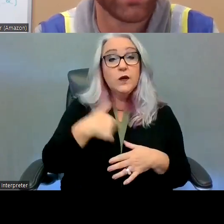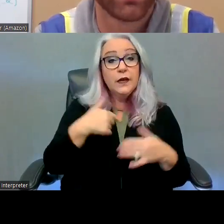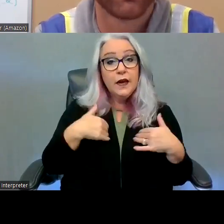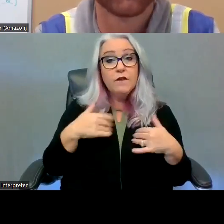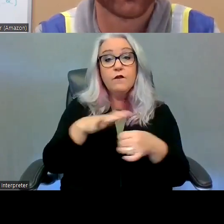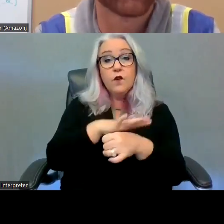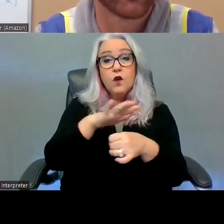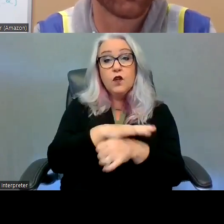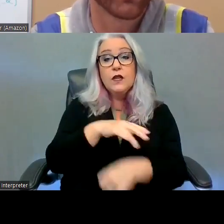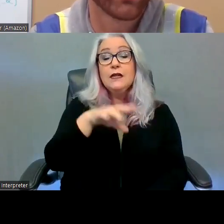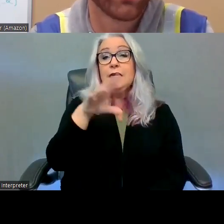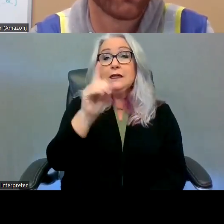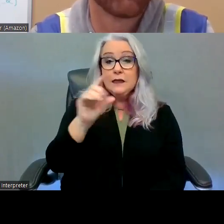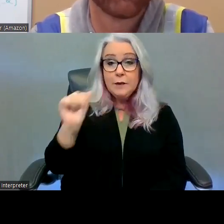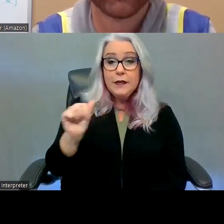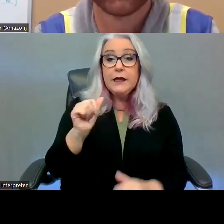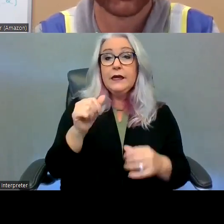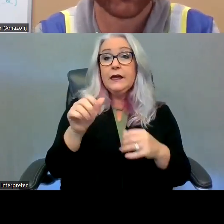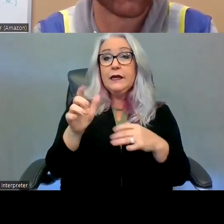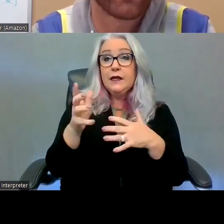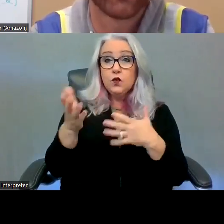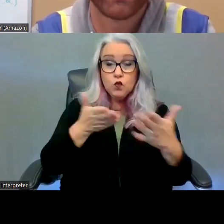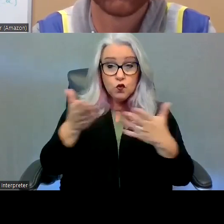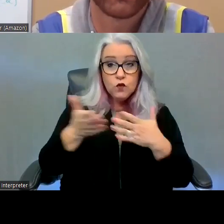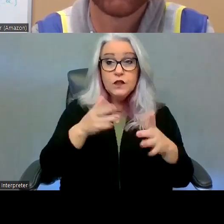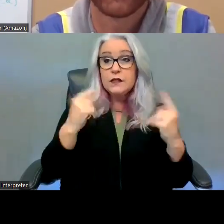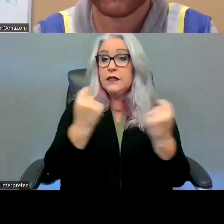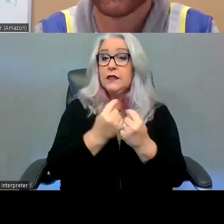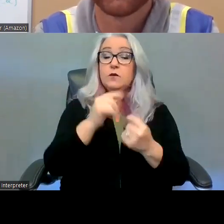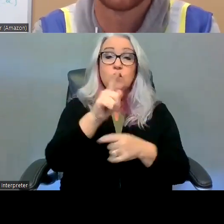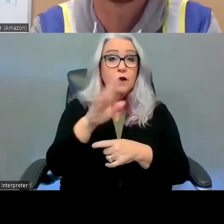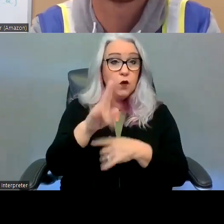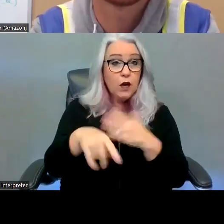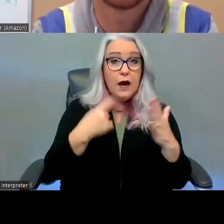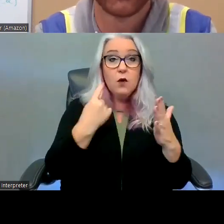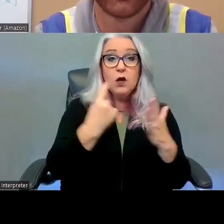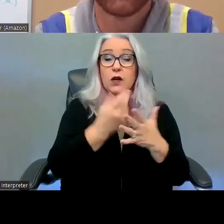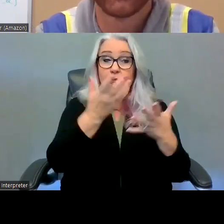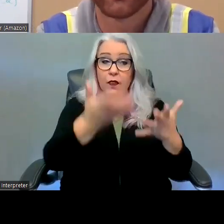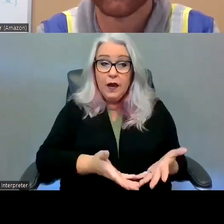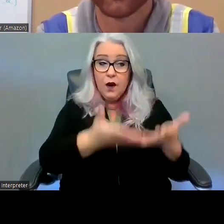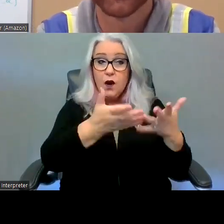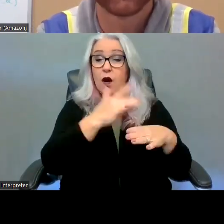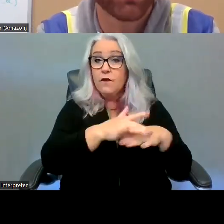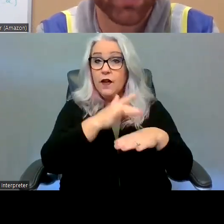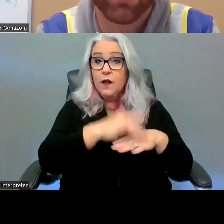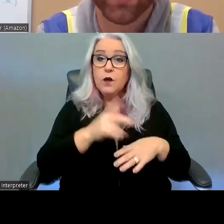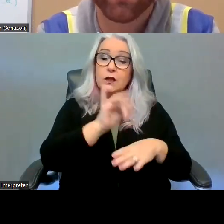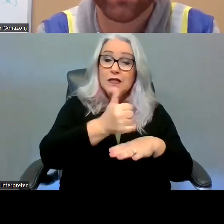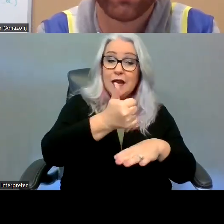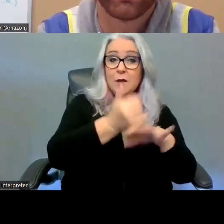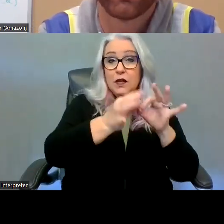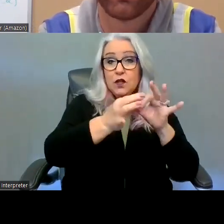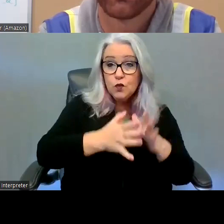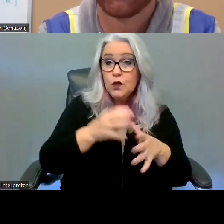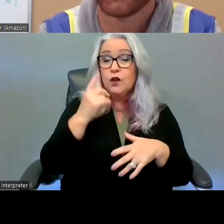team, 24-hour standby. So they have any accommodations team. They can set up interpreters for your